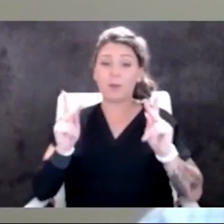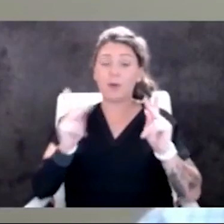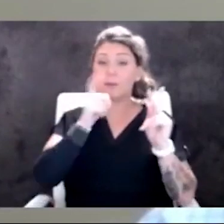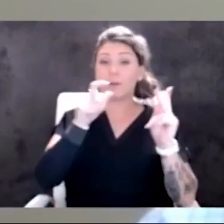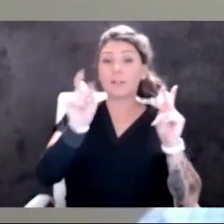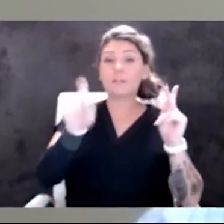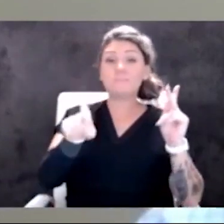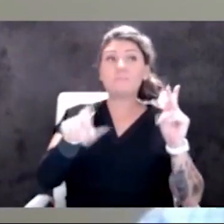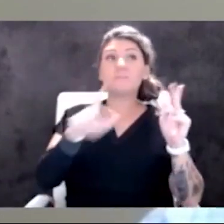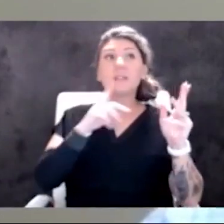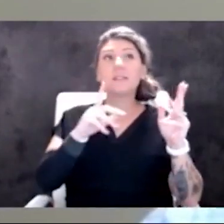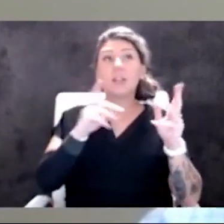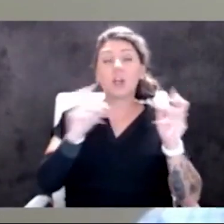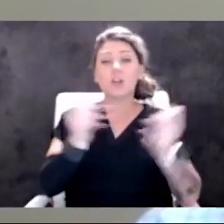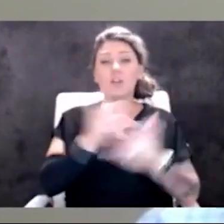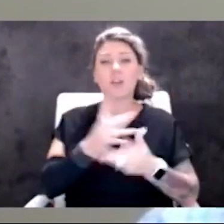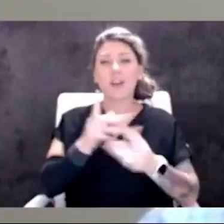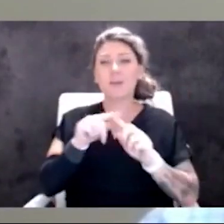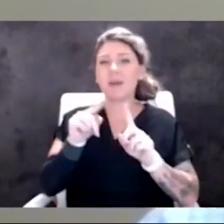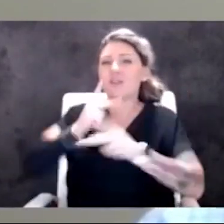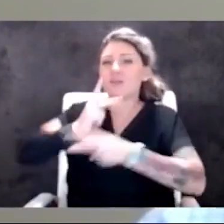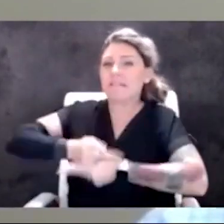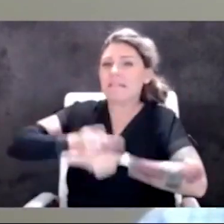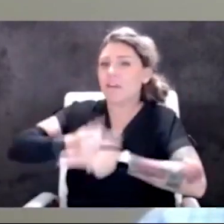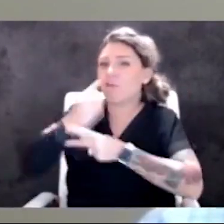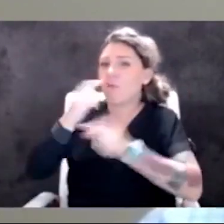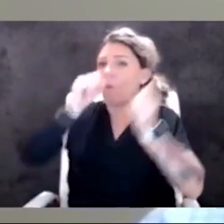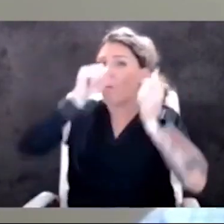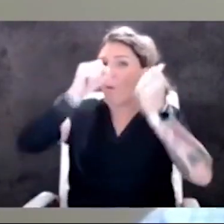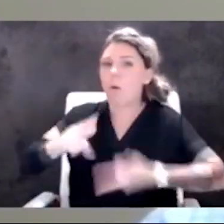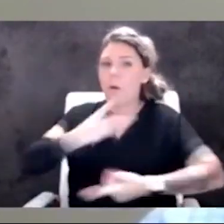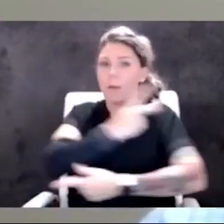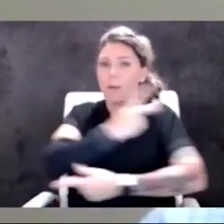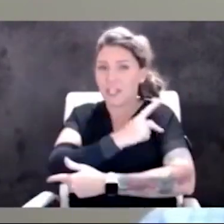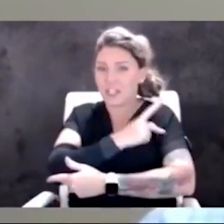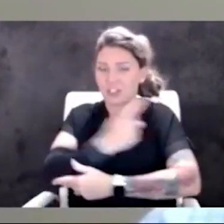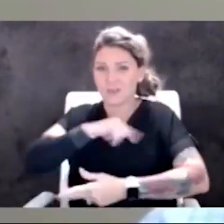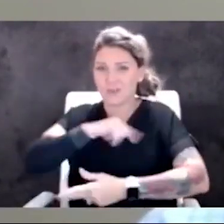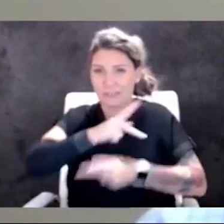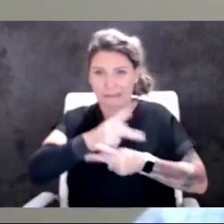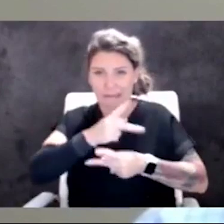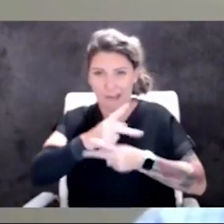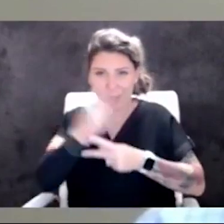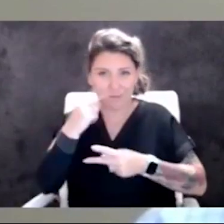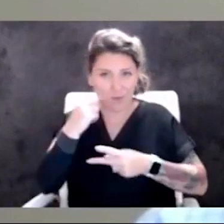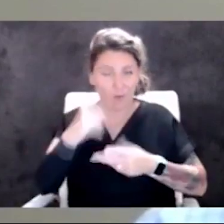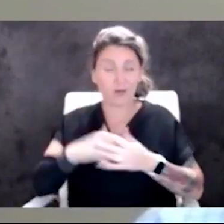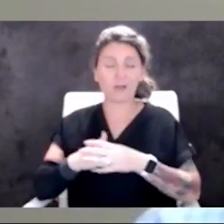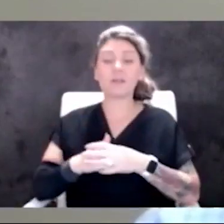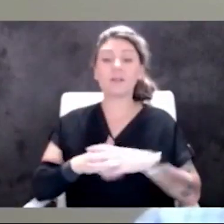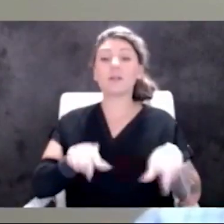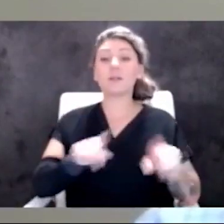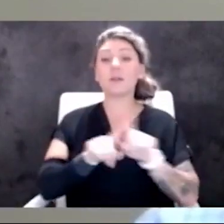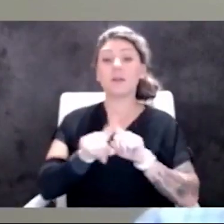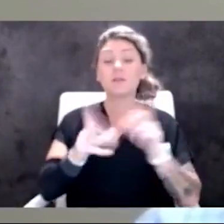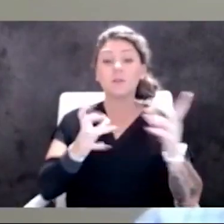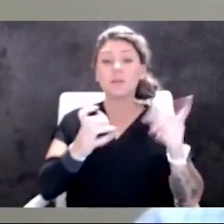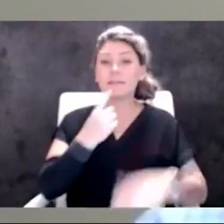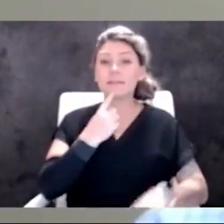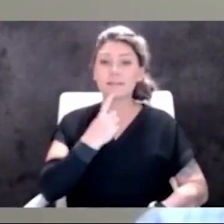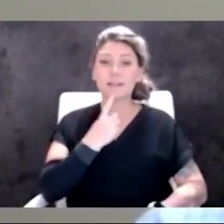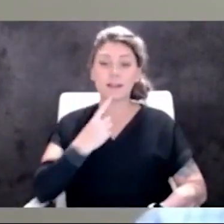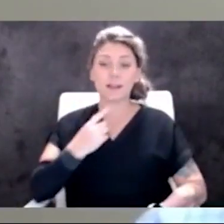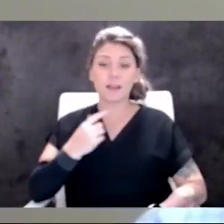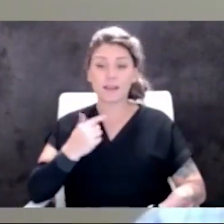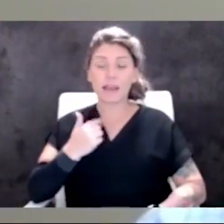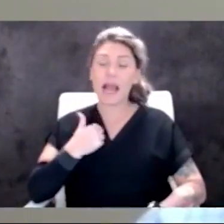afraid, but we're trying to be cautious for all of the patients that we care for. And I would also say that I would